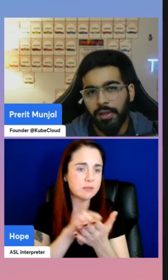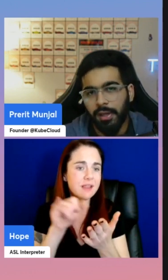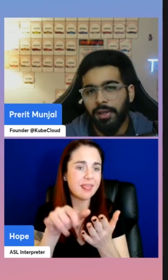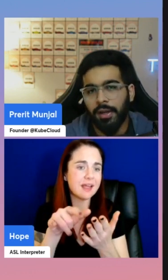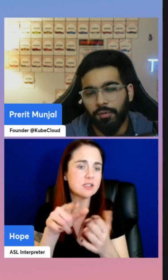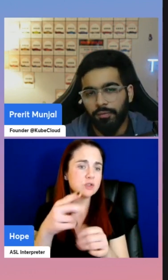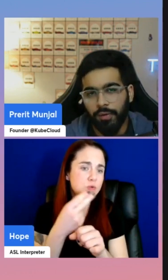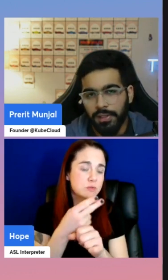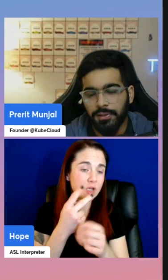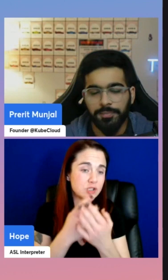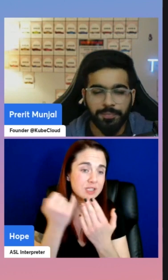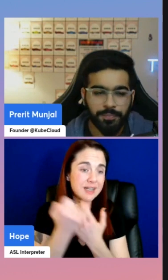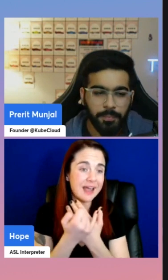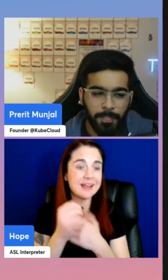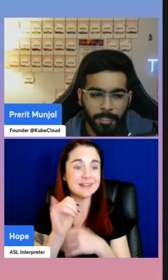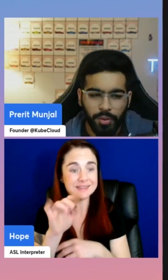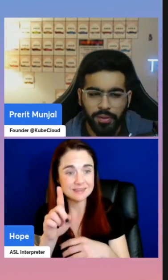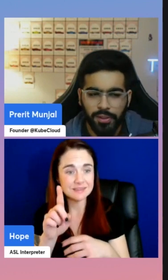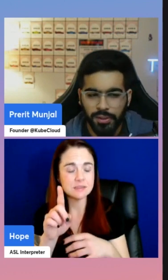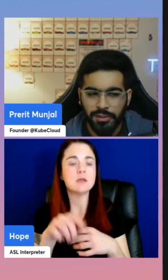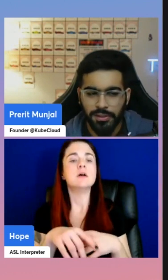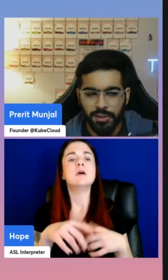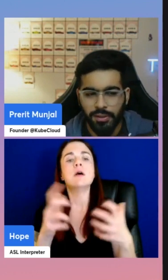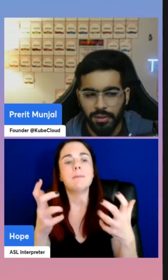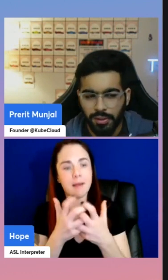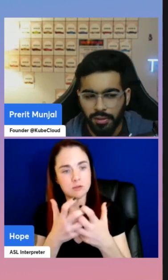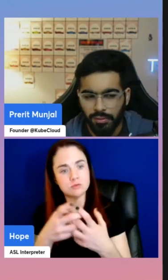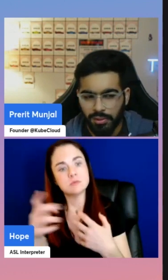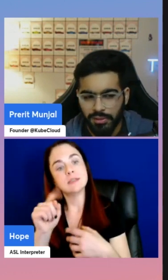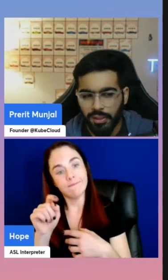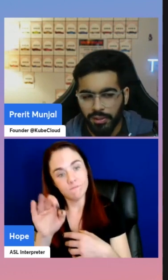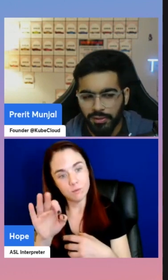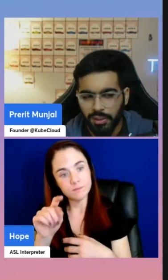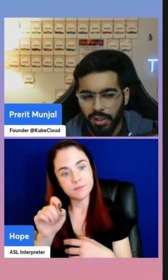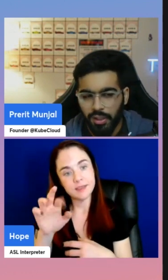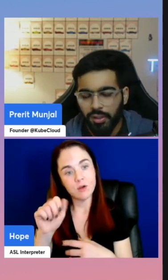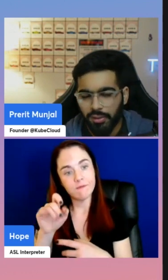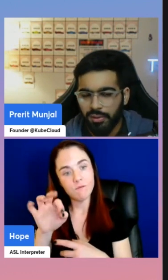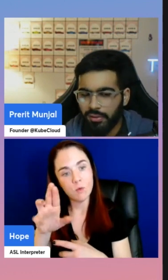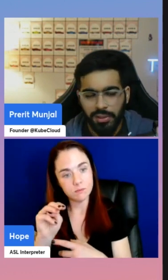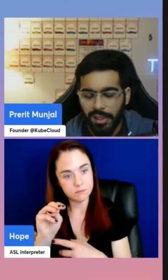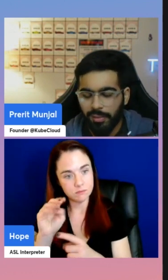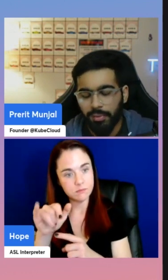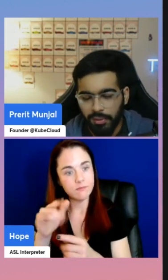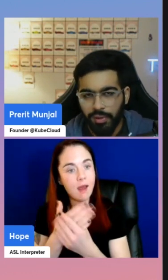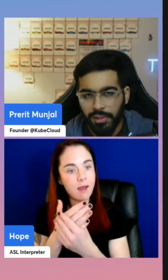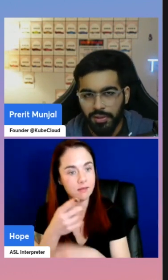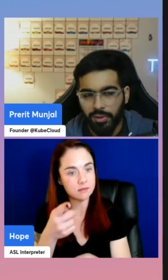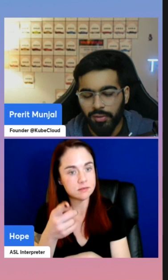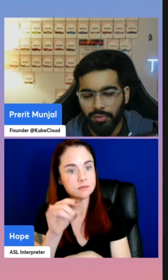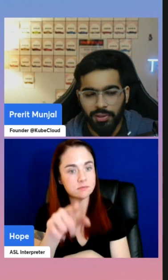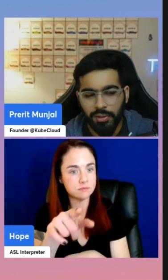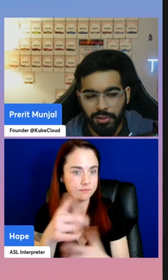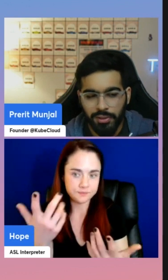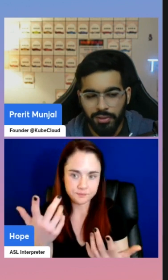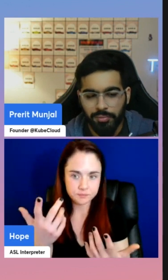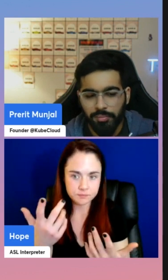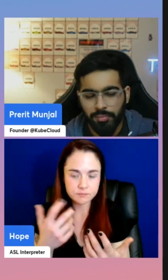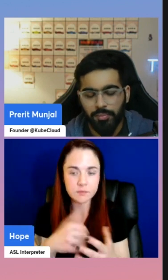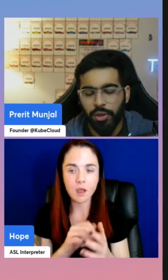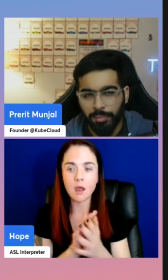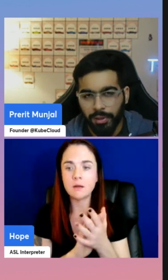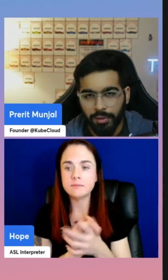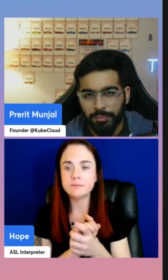IDs and create Terraform files. Okay, these are just these things, uh, the files, okay, with